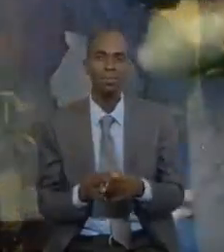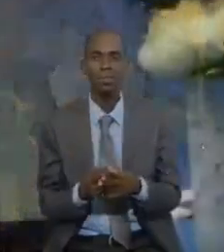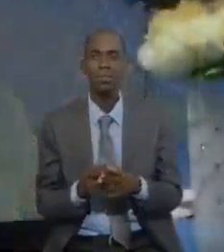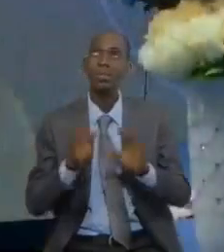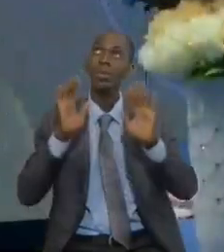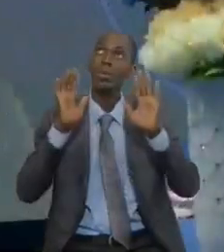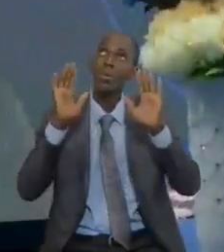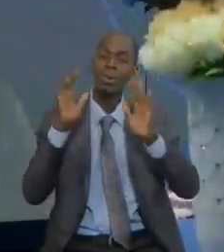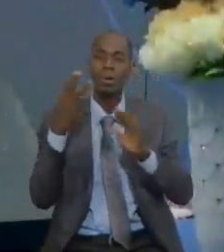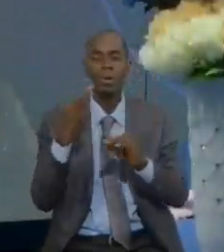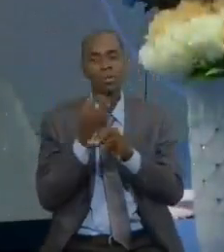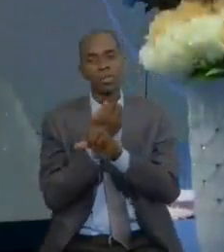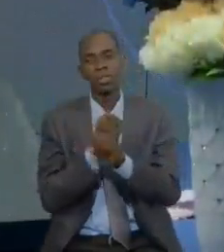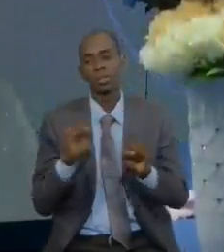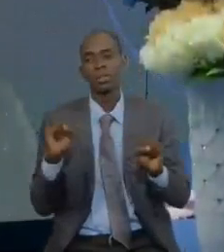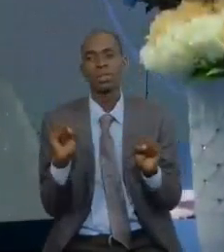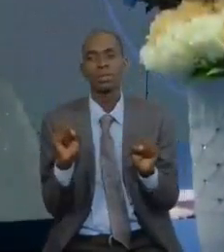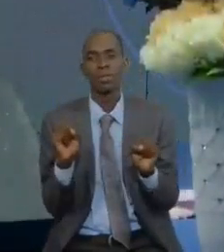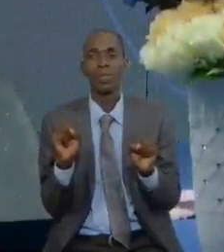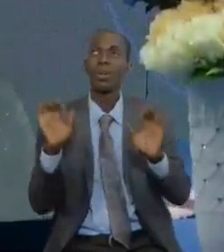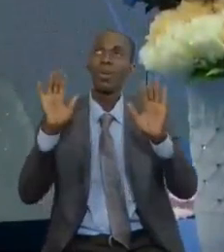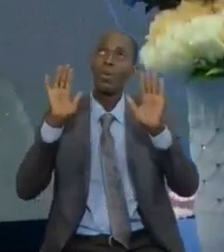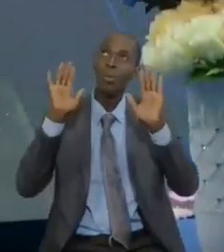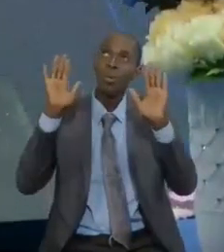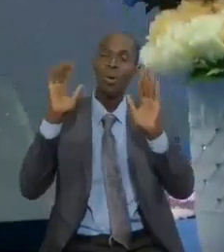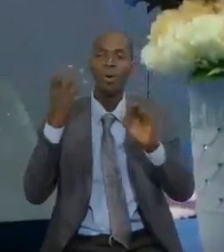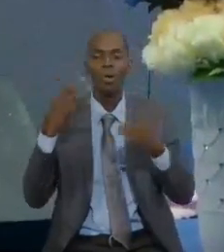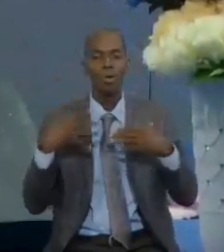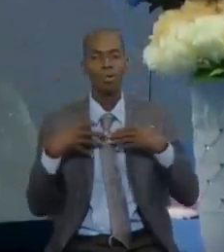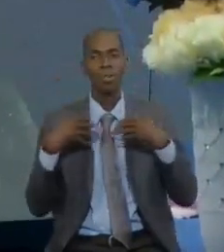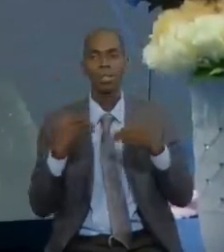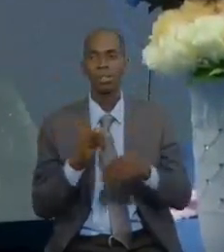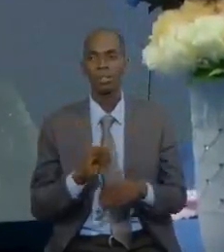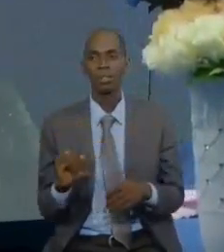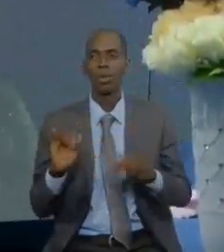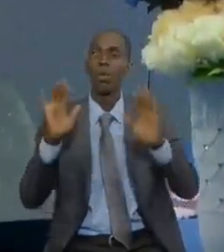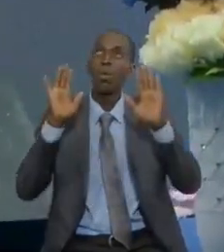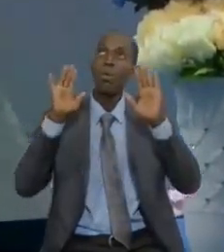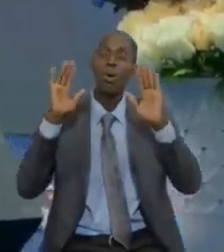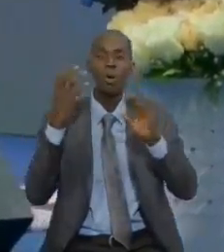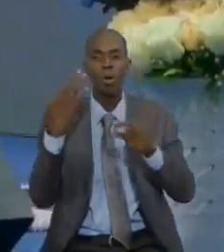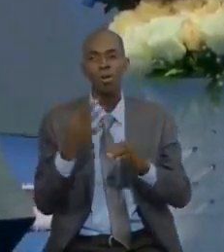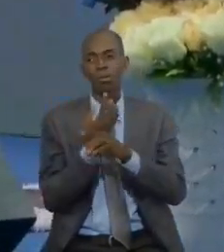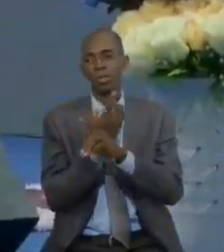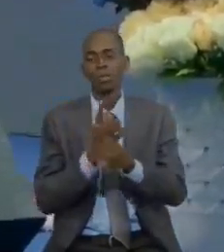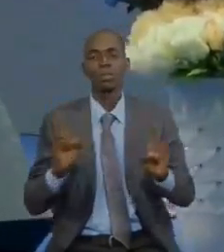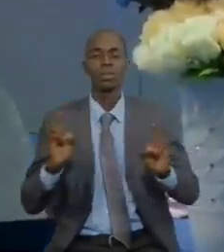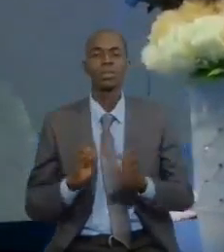Wonders of salvation. Wonders of healing. Wonders of